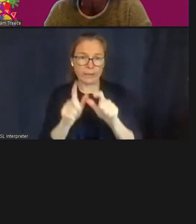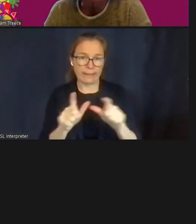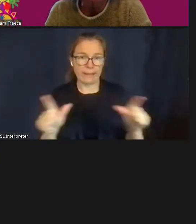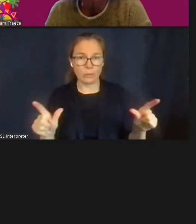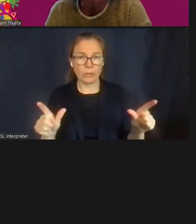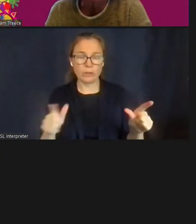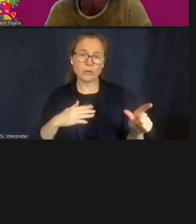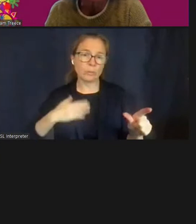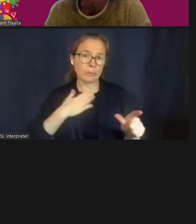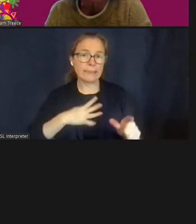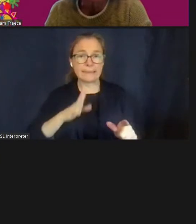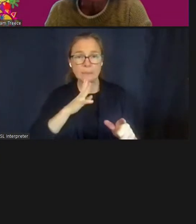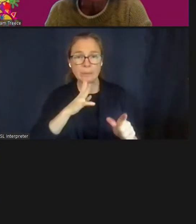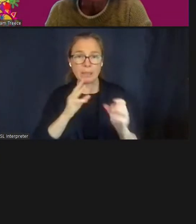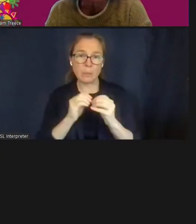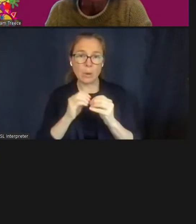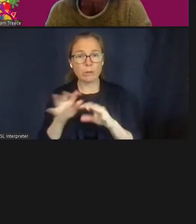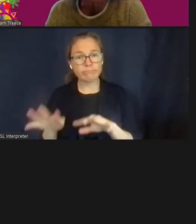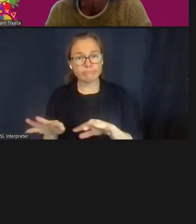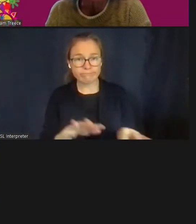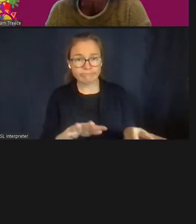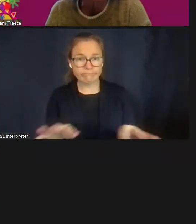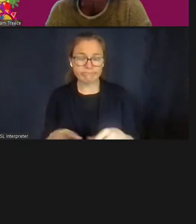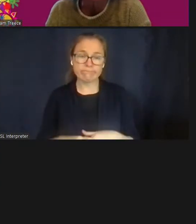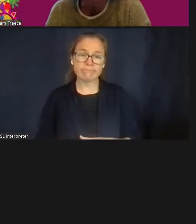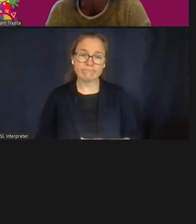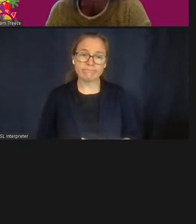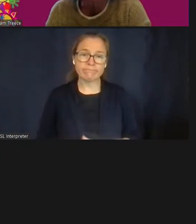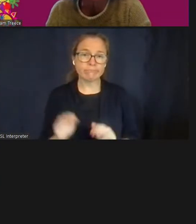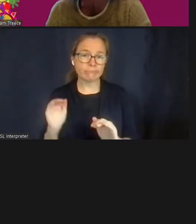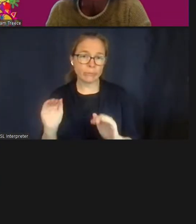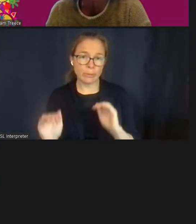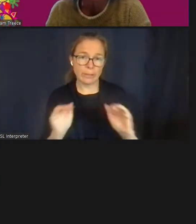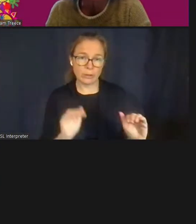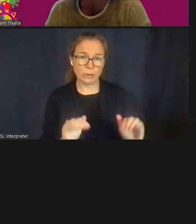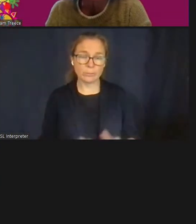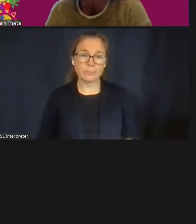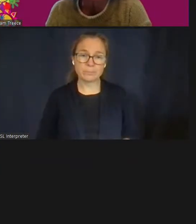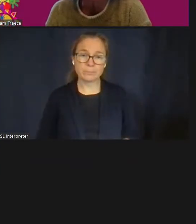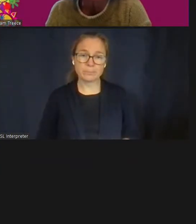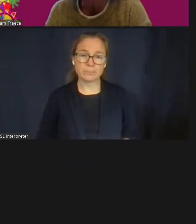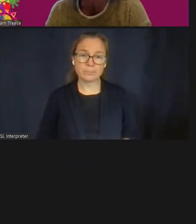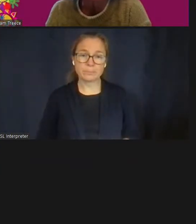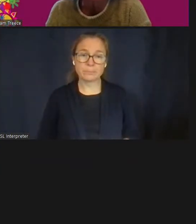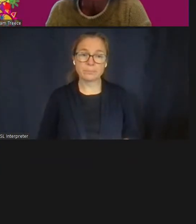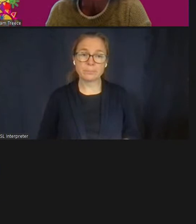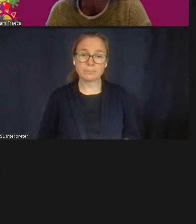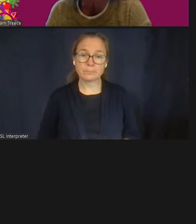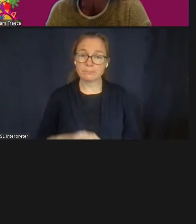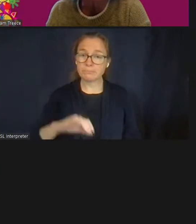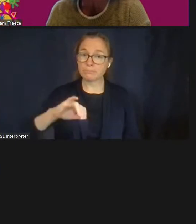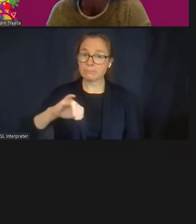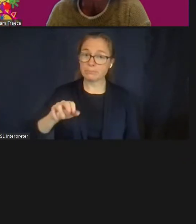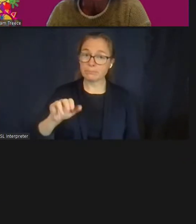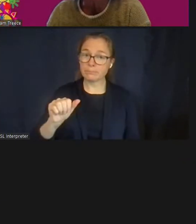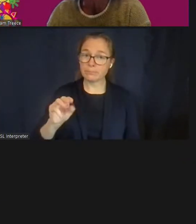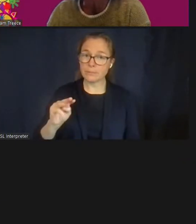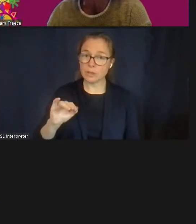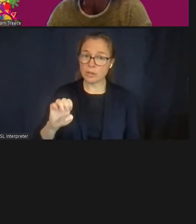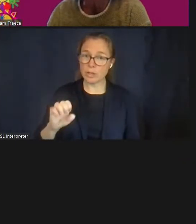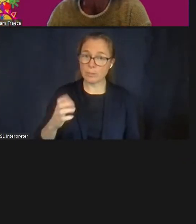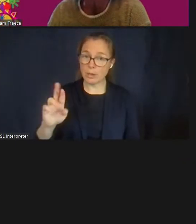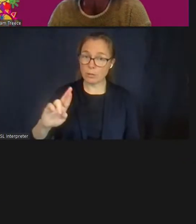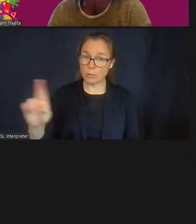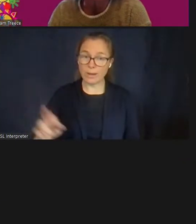today in our town hall. So that's just a reminder. Let's see, Jamie, are you ready? I